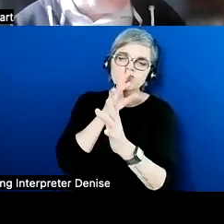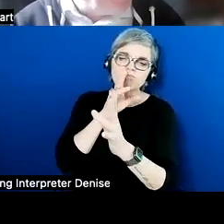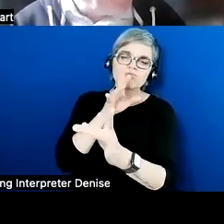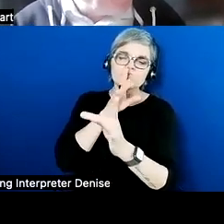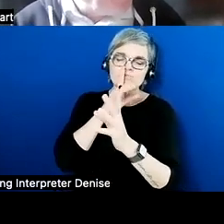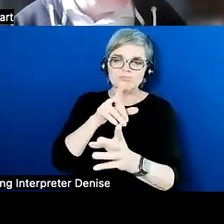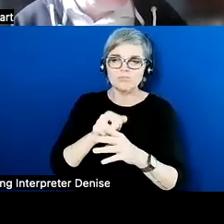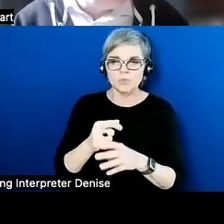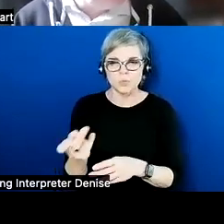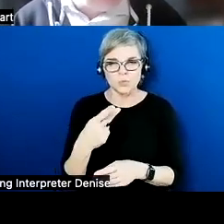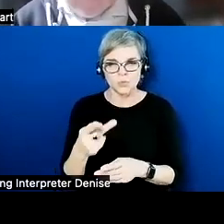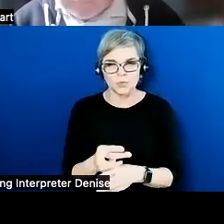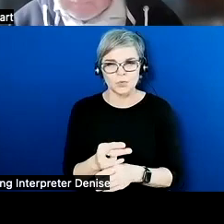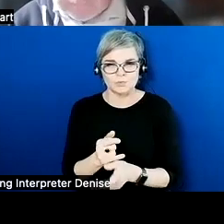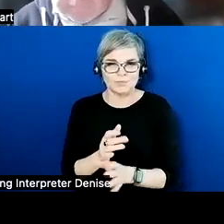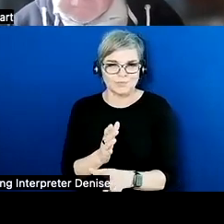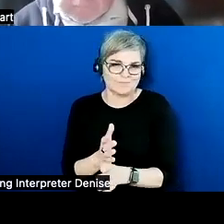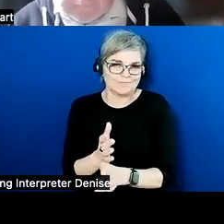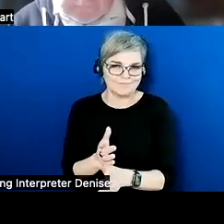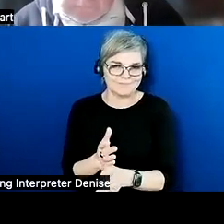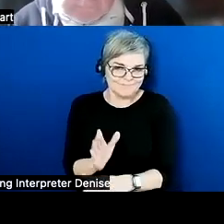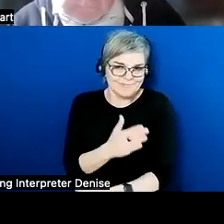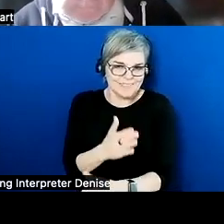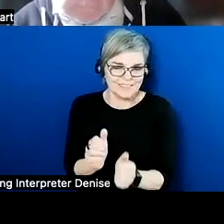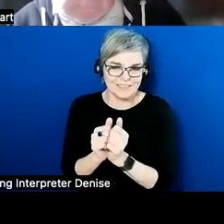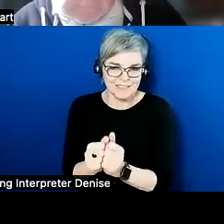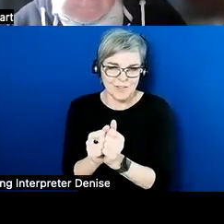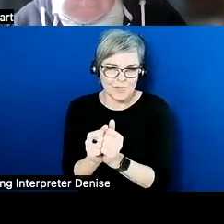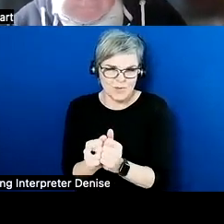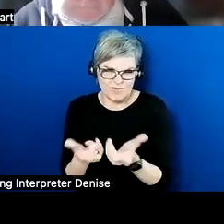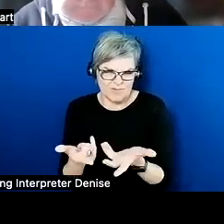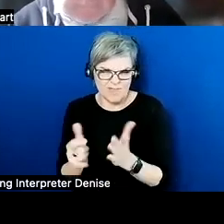happening? Også flere ganger, da.